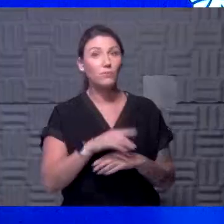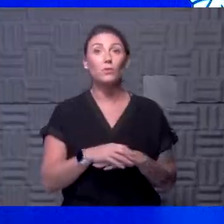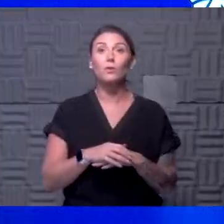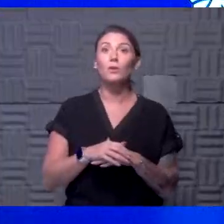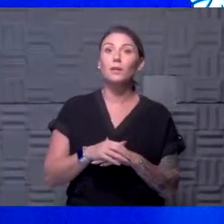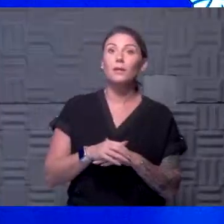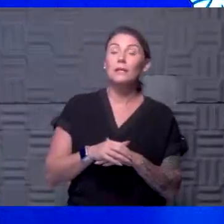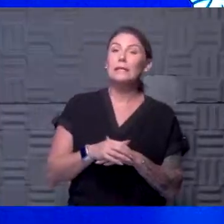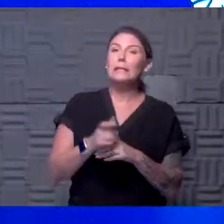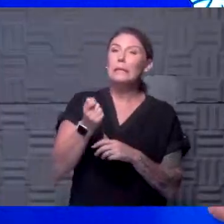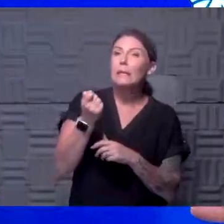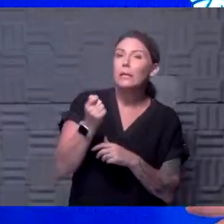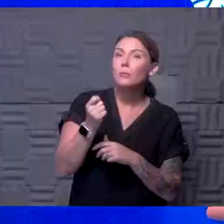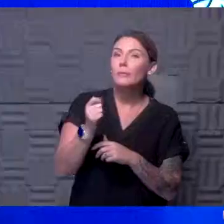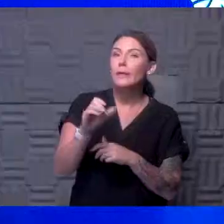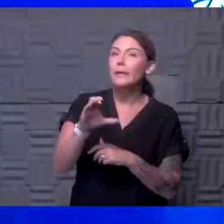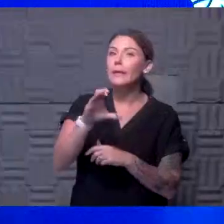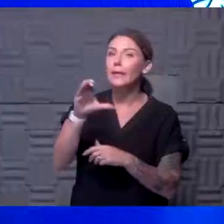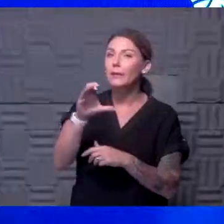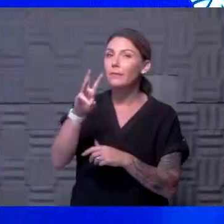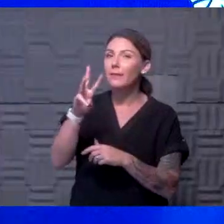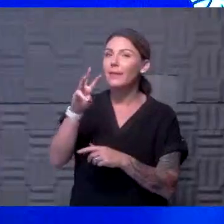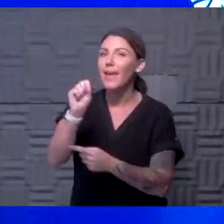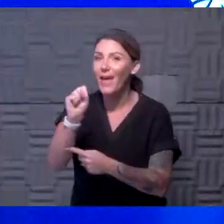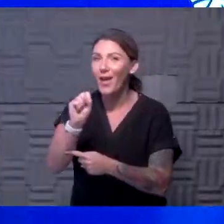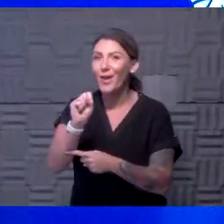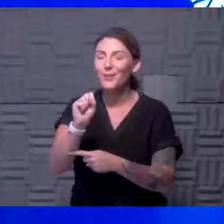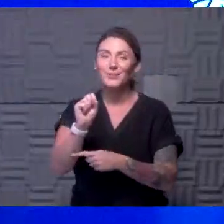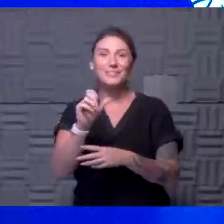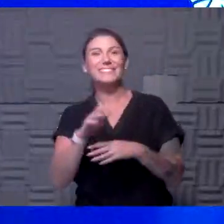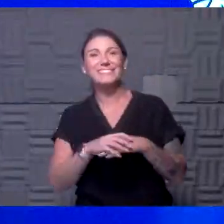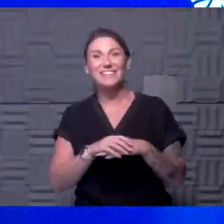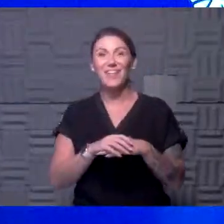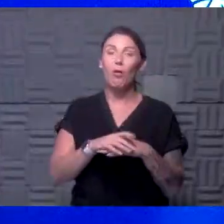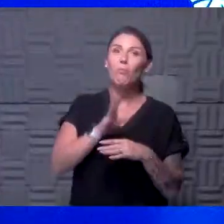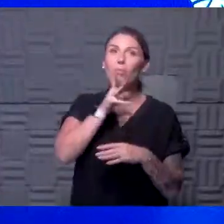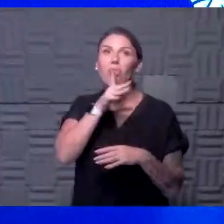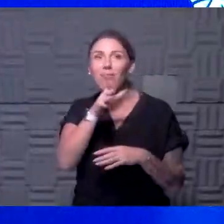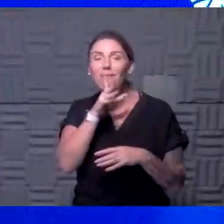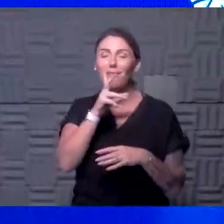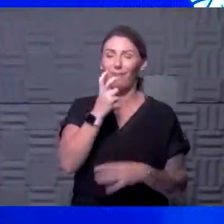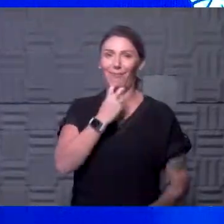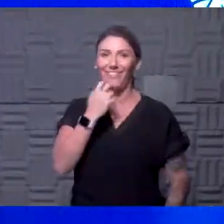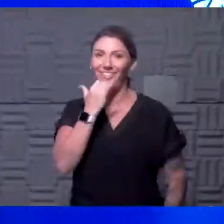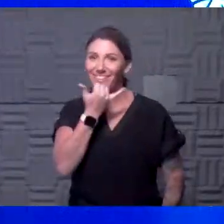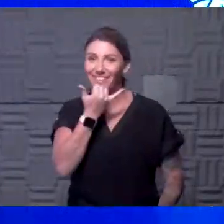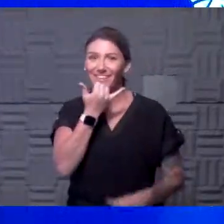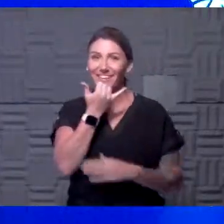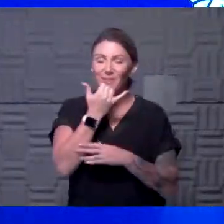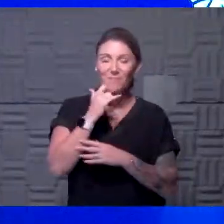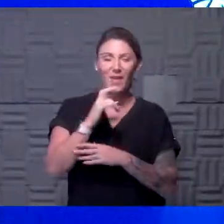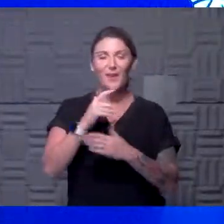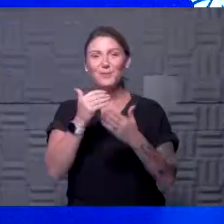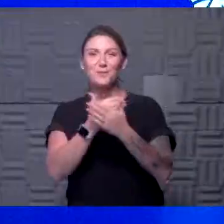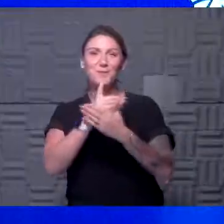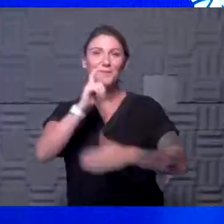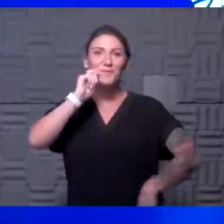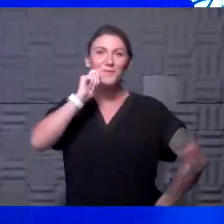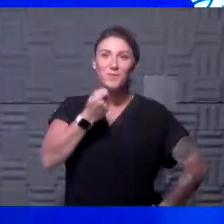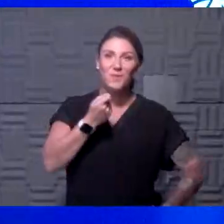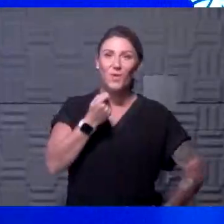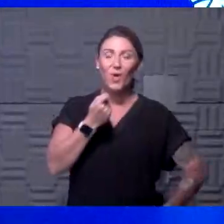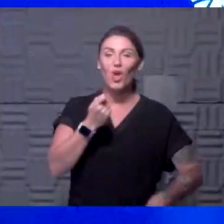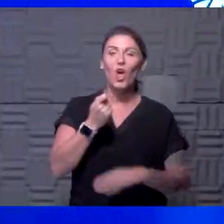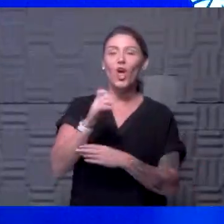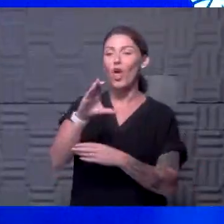bit of cows, just to coin talk about my new cool phrase, COVID